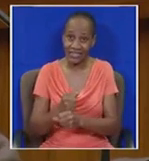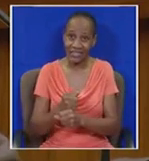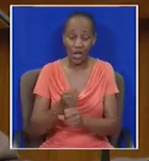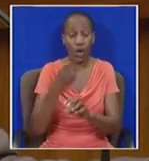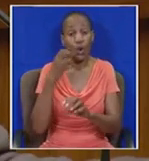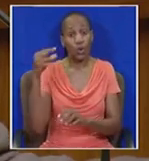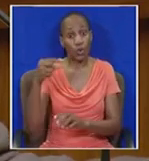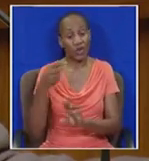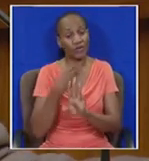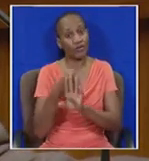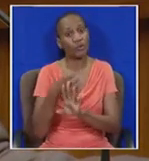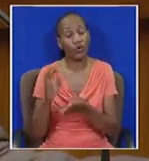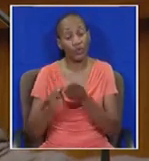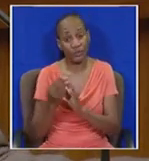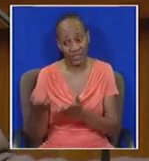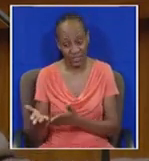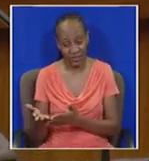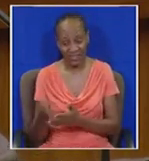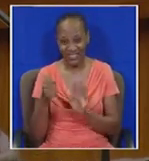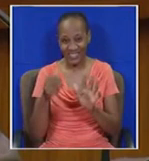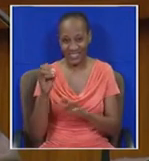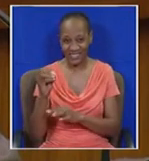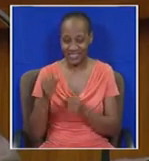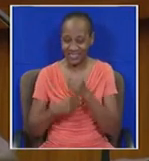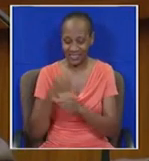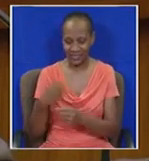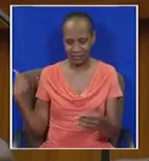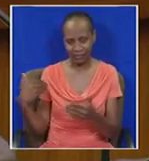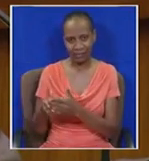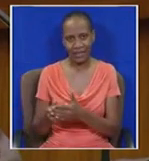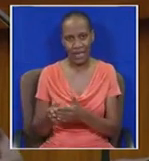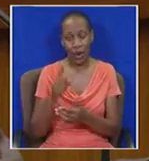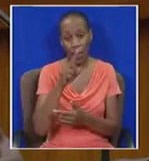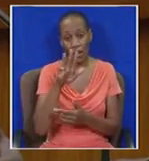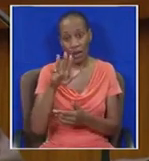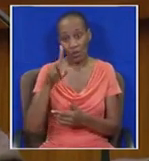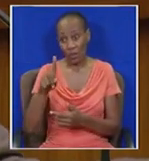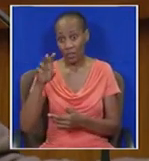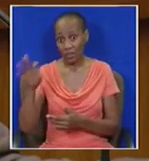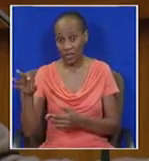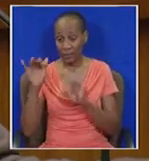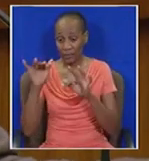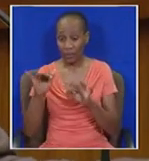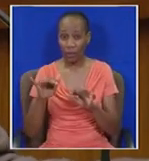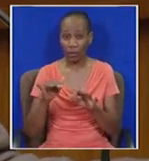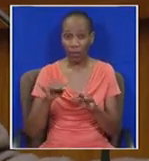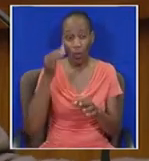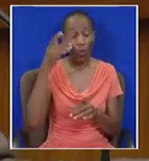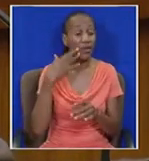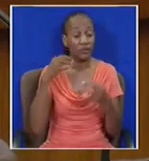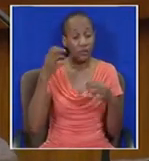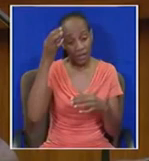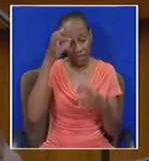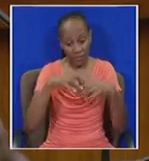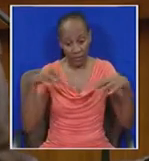this year. A township whose people were victims of the 1913 Land Act and the Group Areas Act.